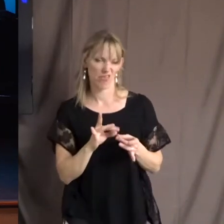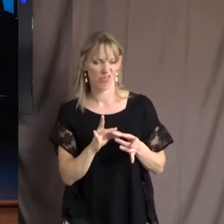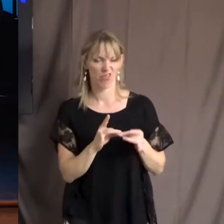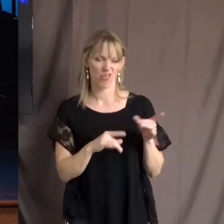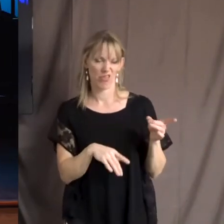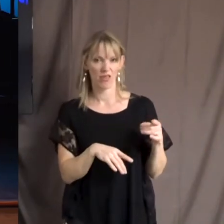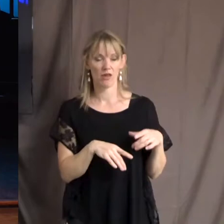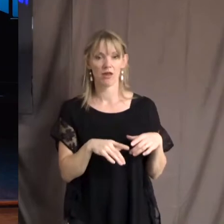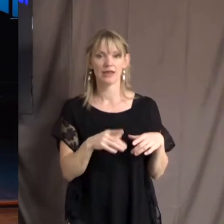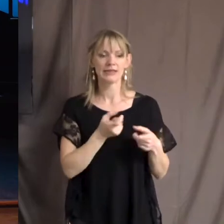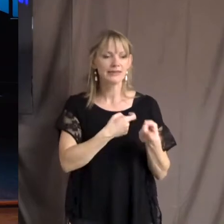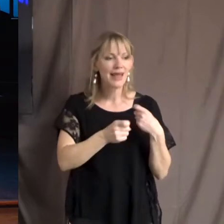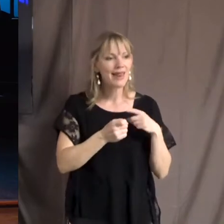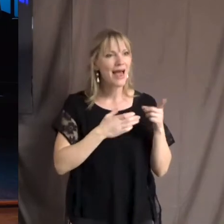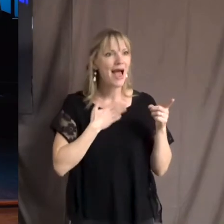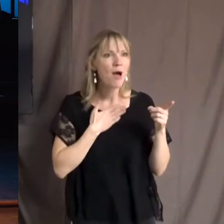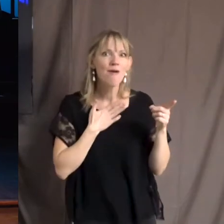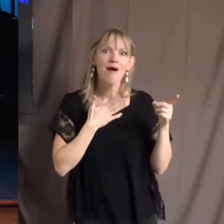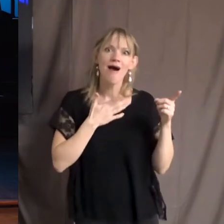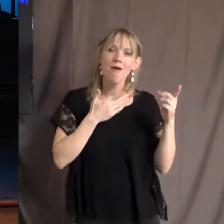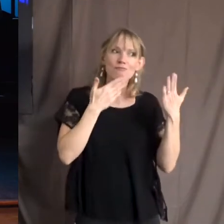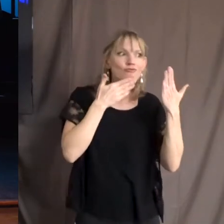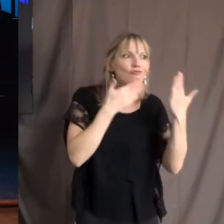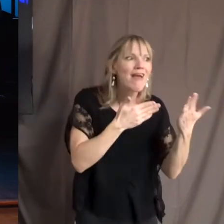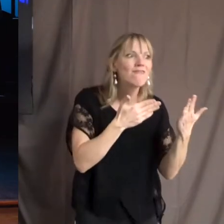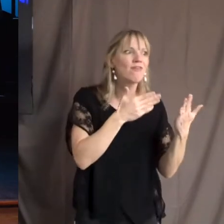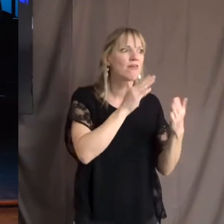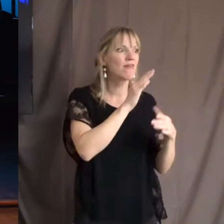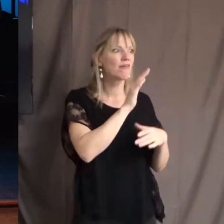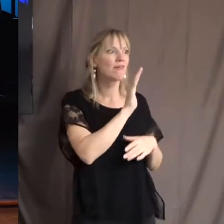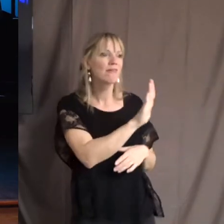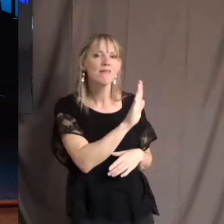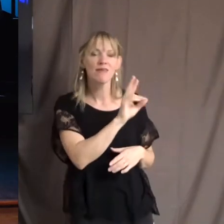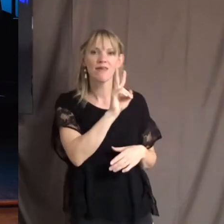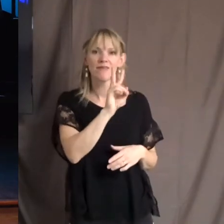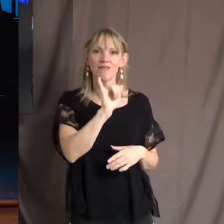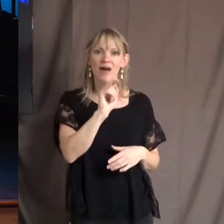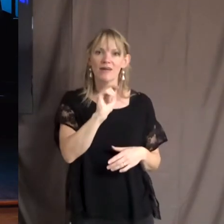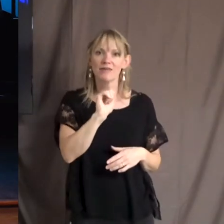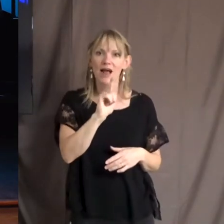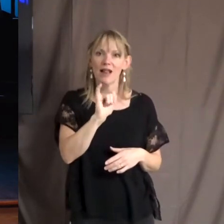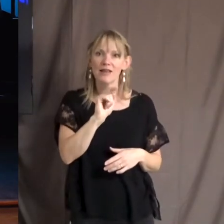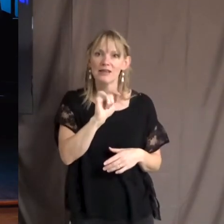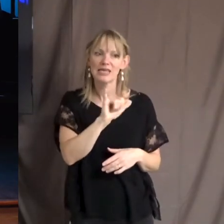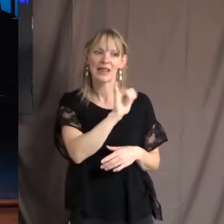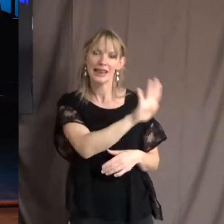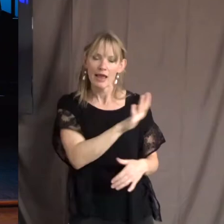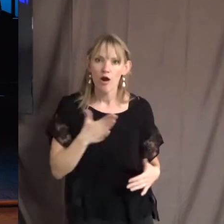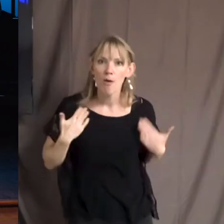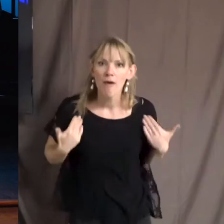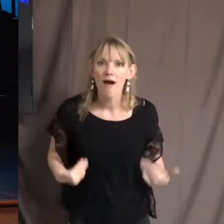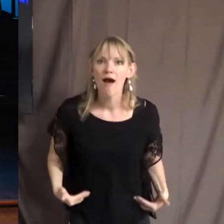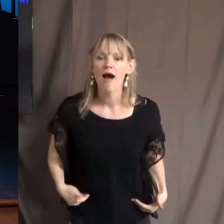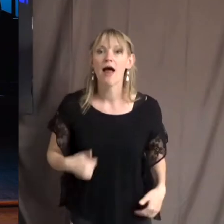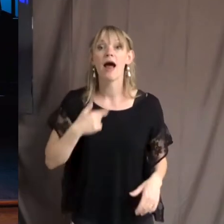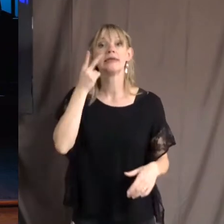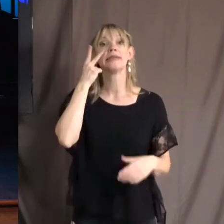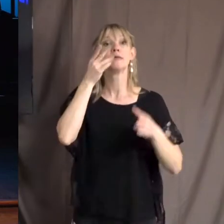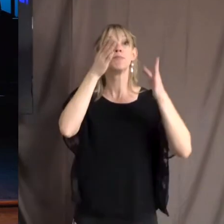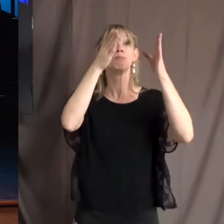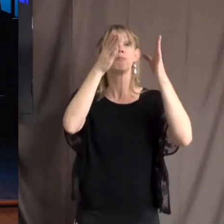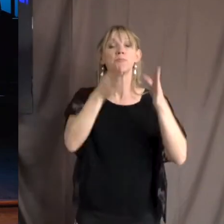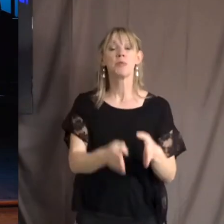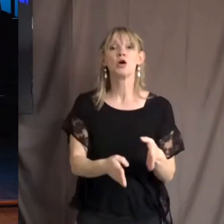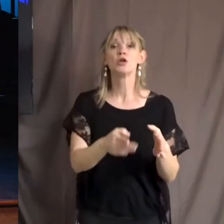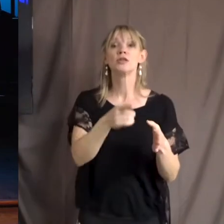we can be happy and say, I'm so grateful for the vitality in that person's body. I see somebody who